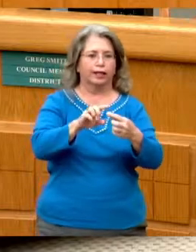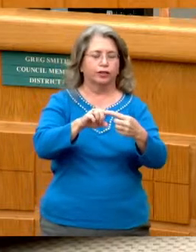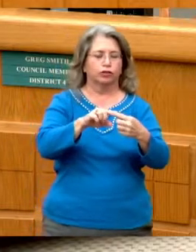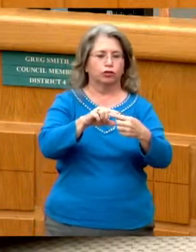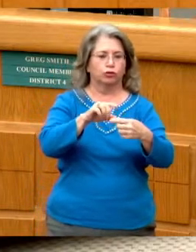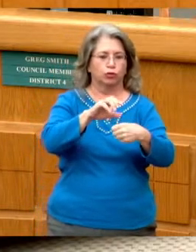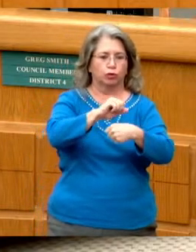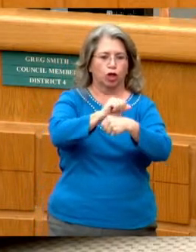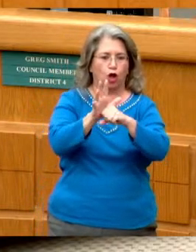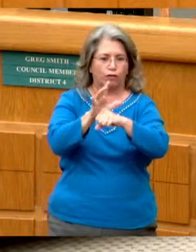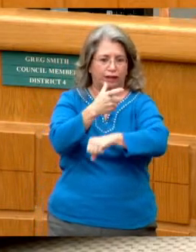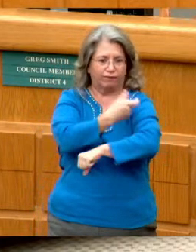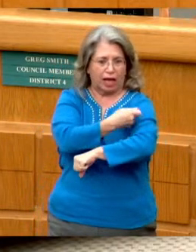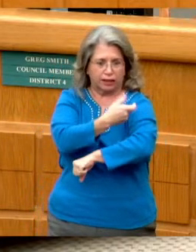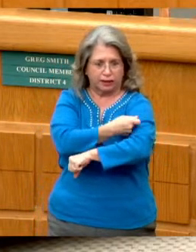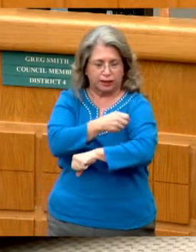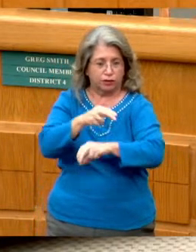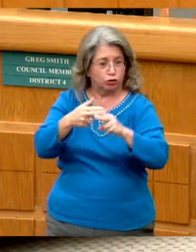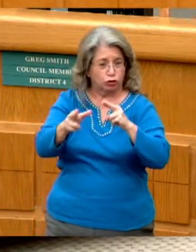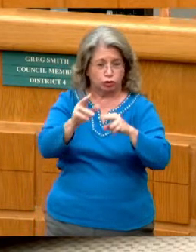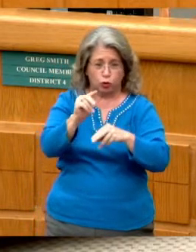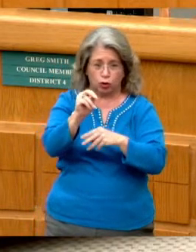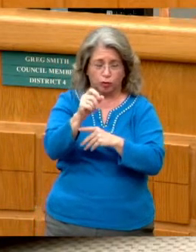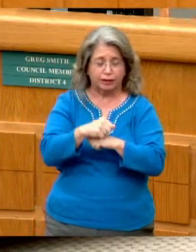notice. So this morning at